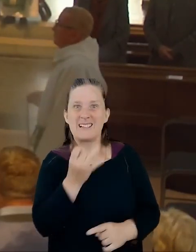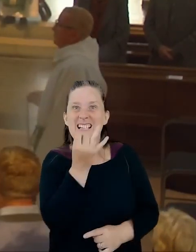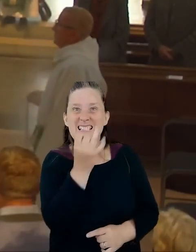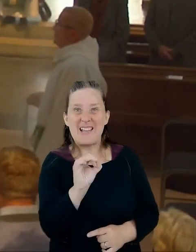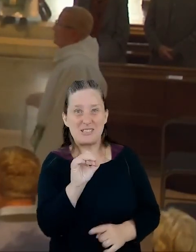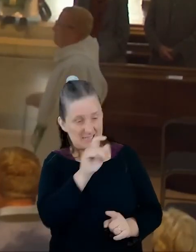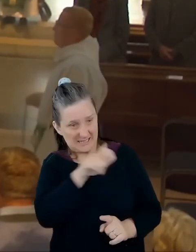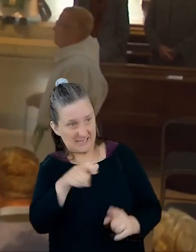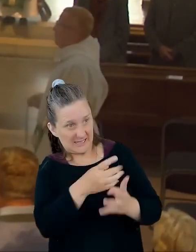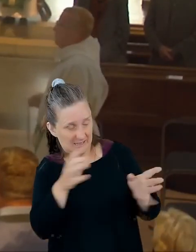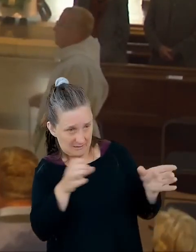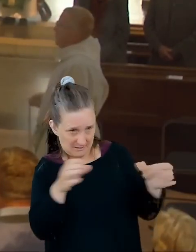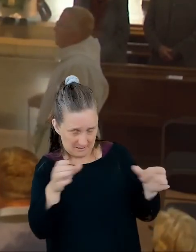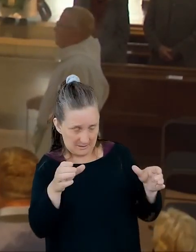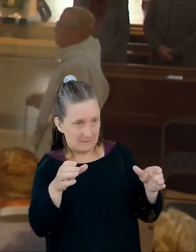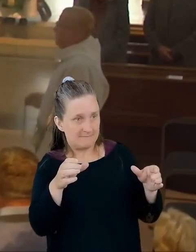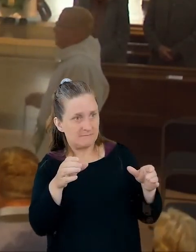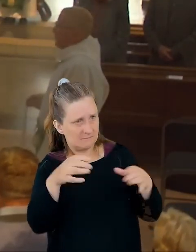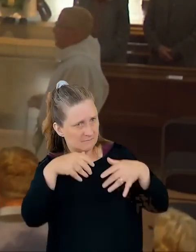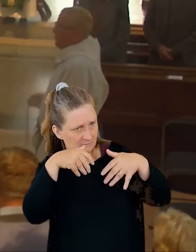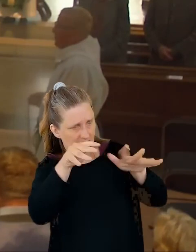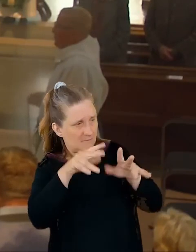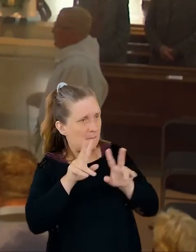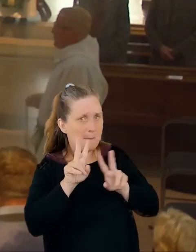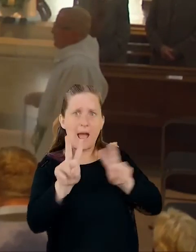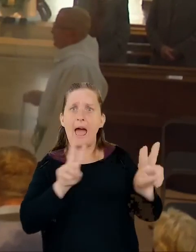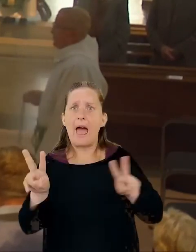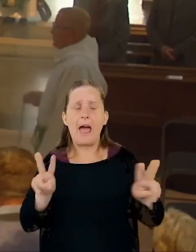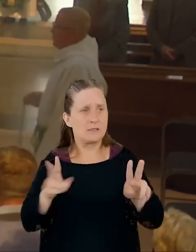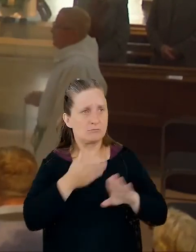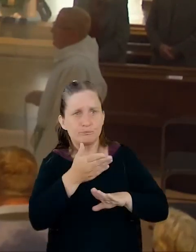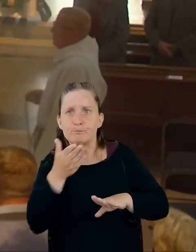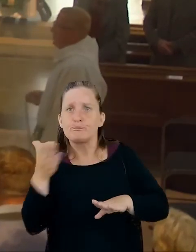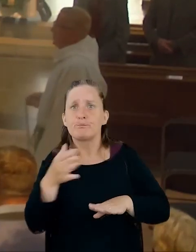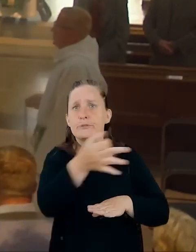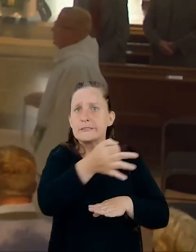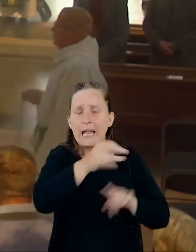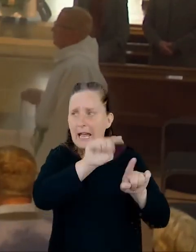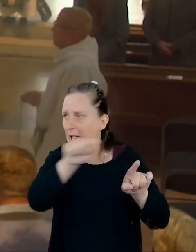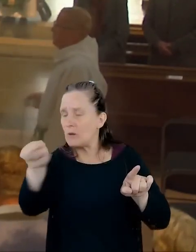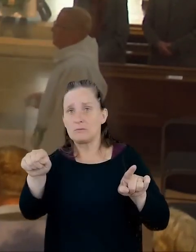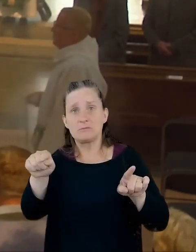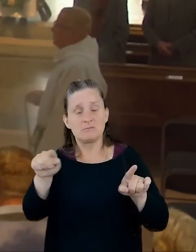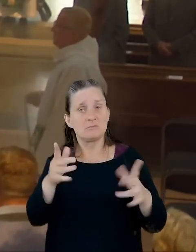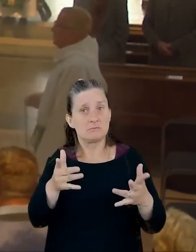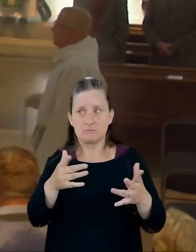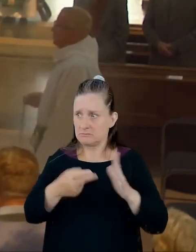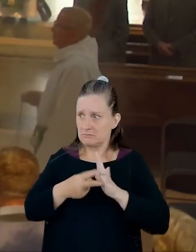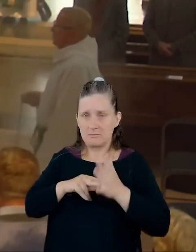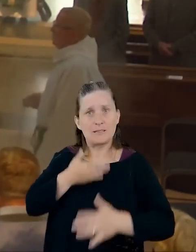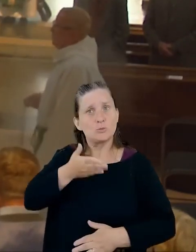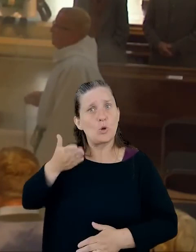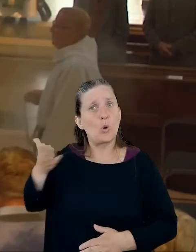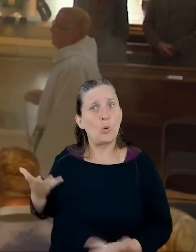others and sent them on ahead of him in pairs to every town and place where he himself intended to